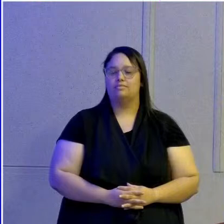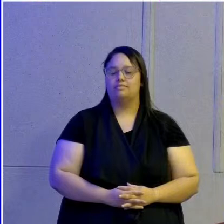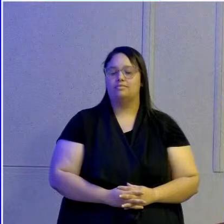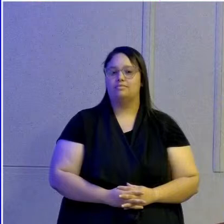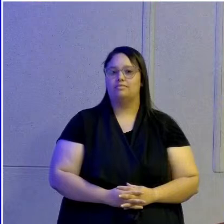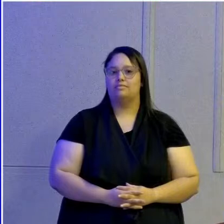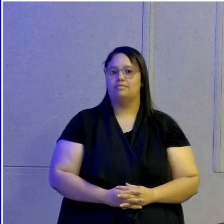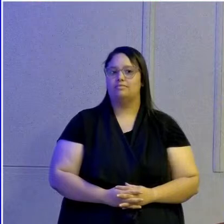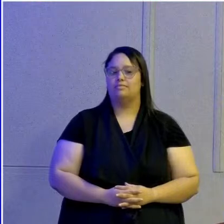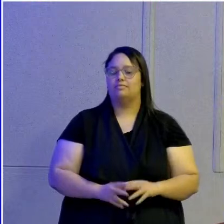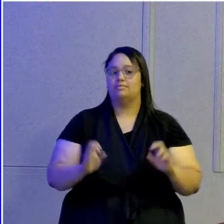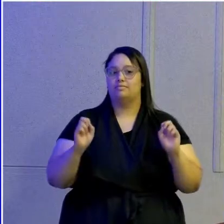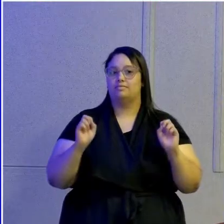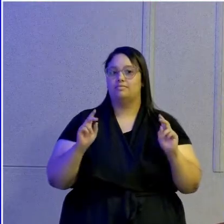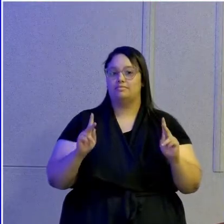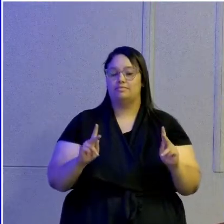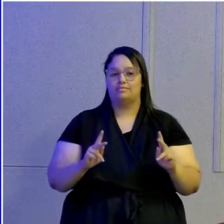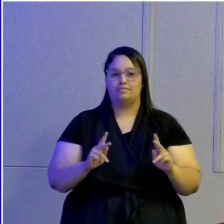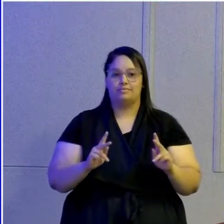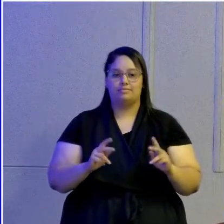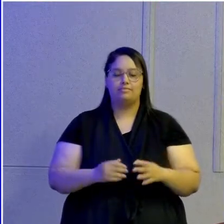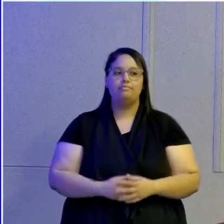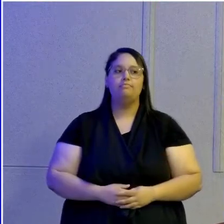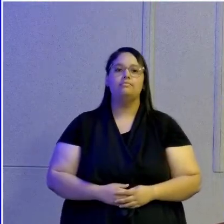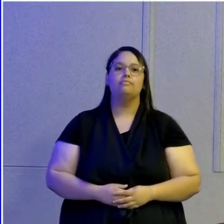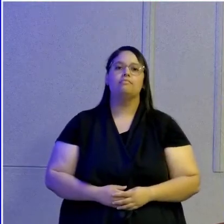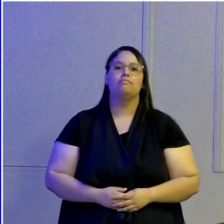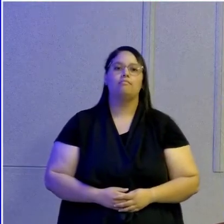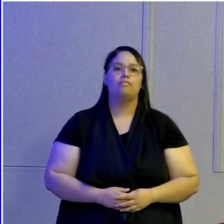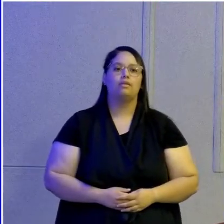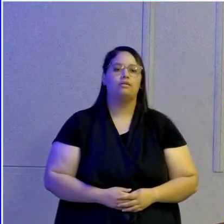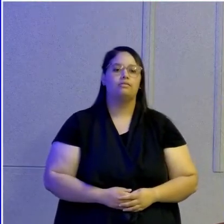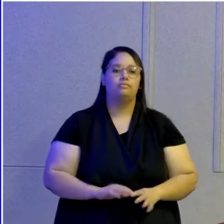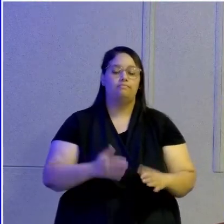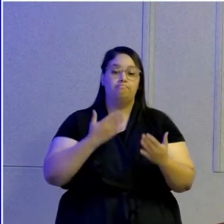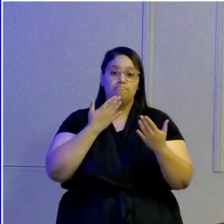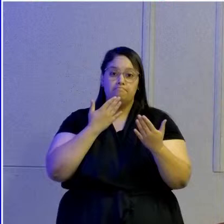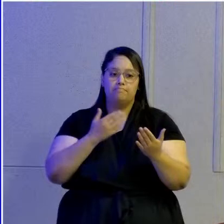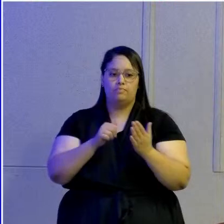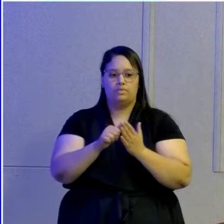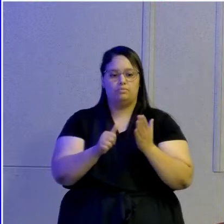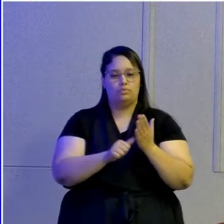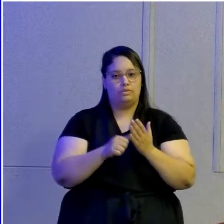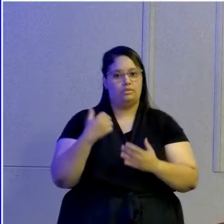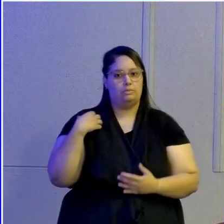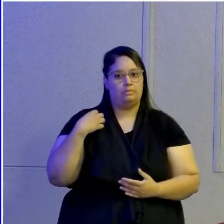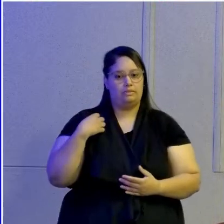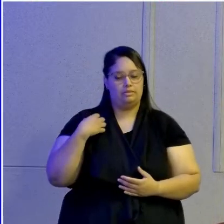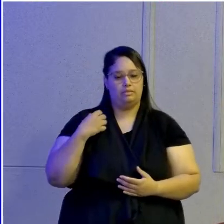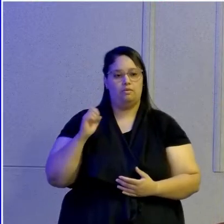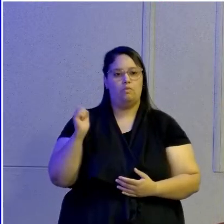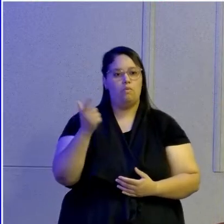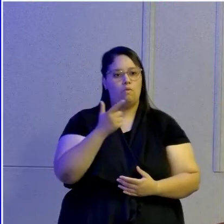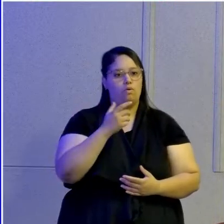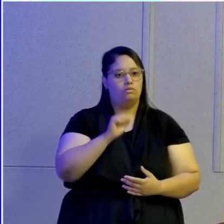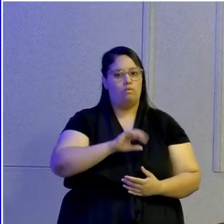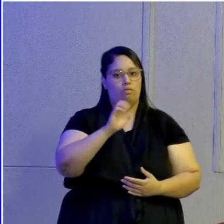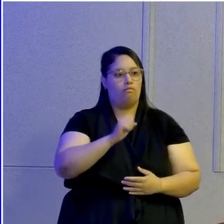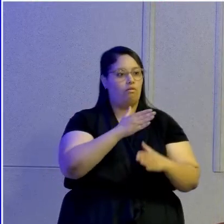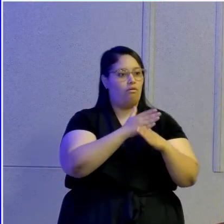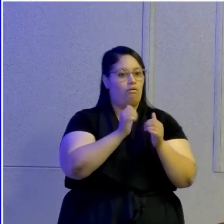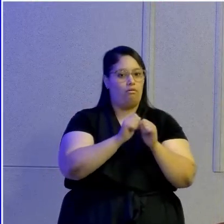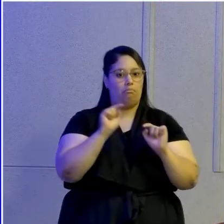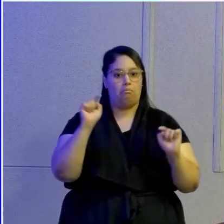Okay, so I'd like to thank the Deputy Minister and all my colleagues here in South Africa for